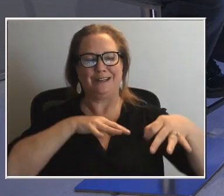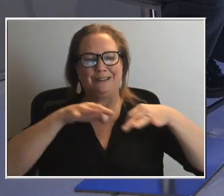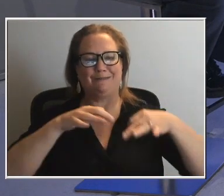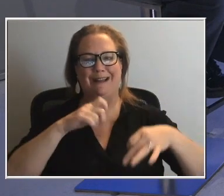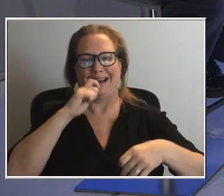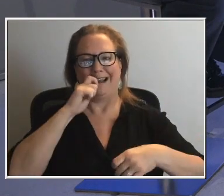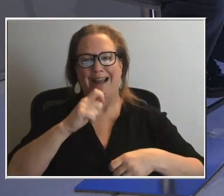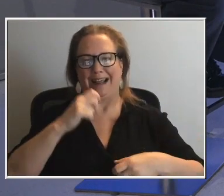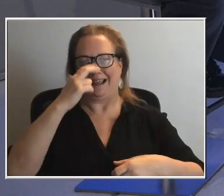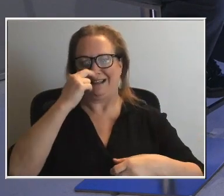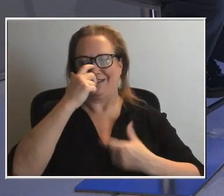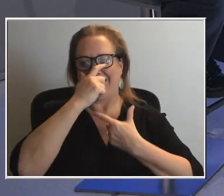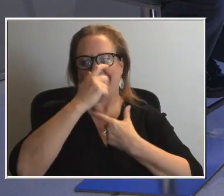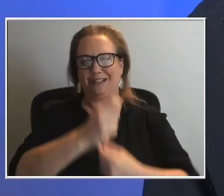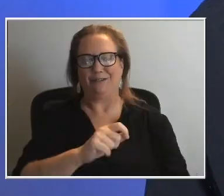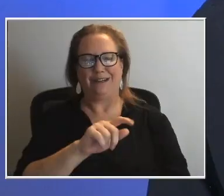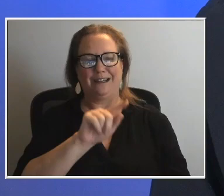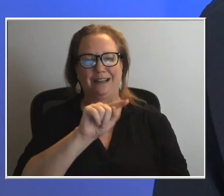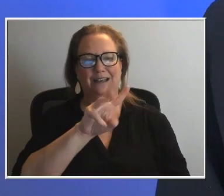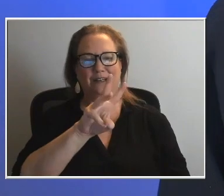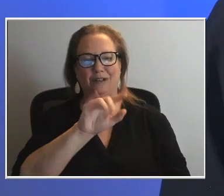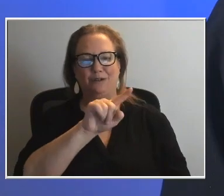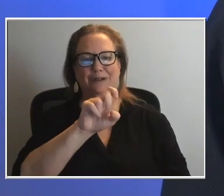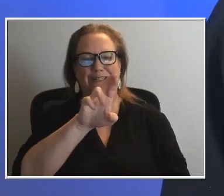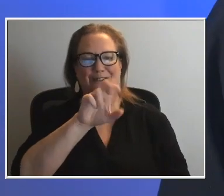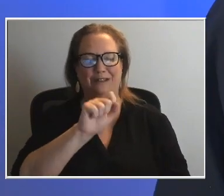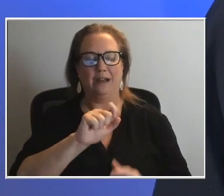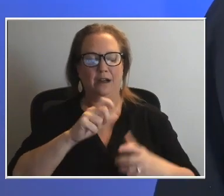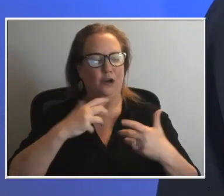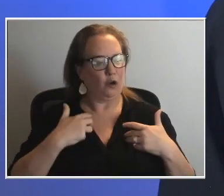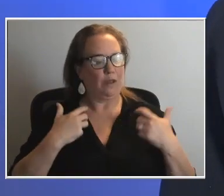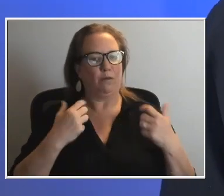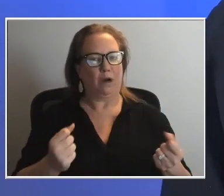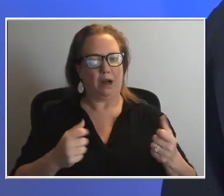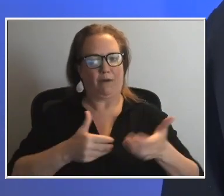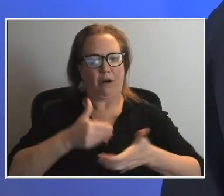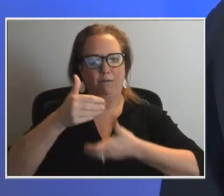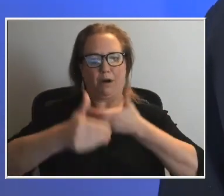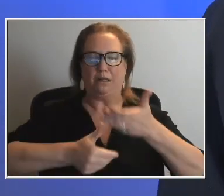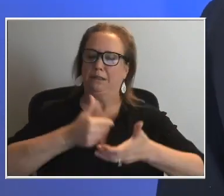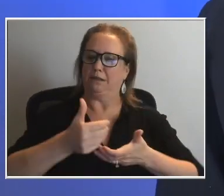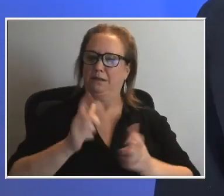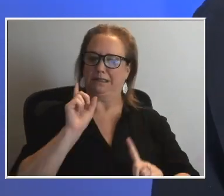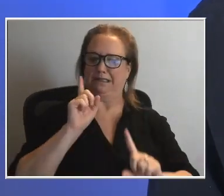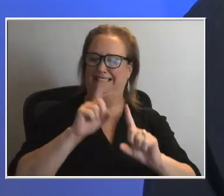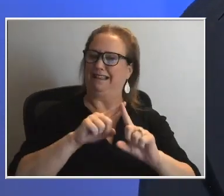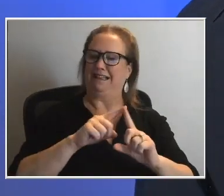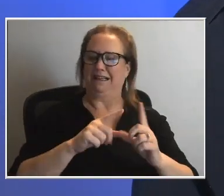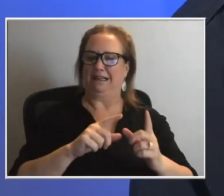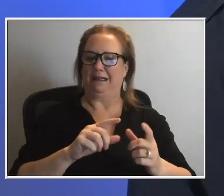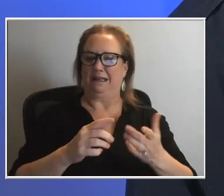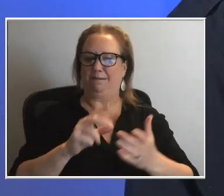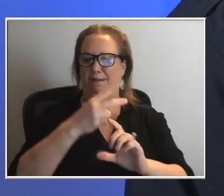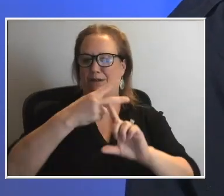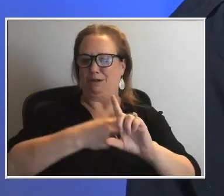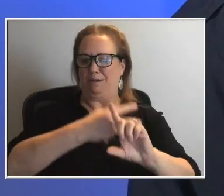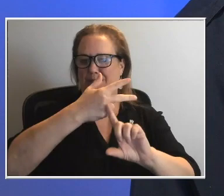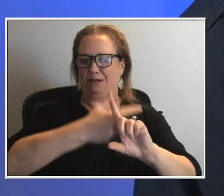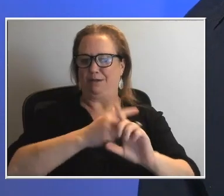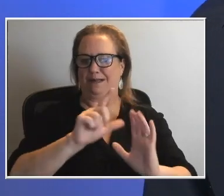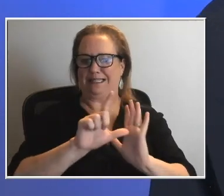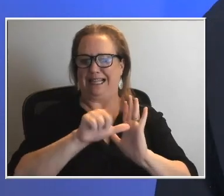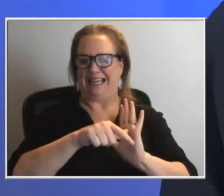pretty interesting. So, you know, you're going through the recovery process, and it wasn't probably until I think, you know, like maybe 2 months, 3 months in,